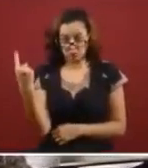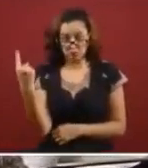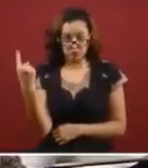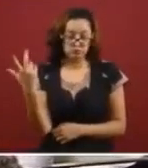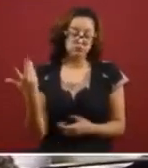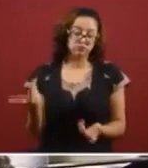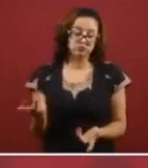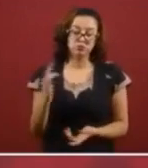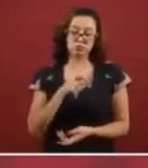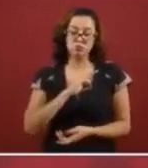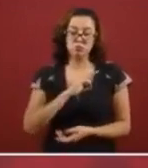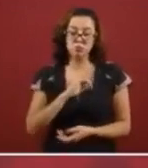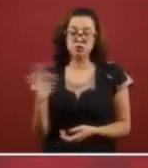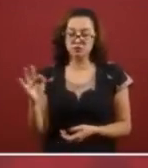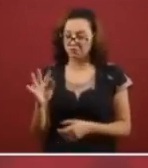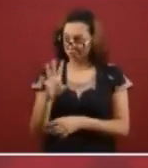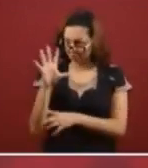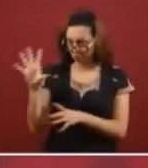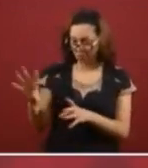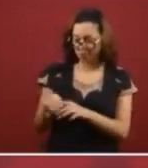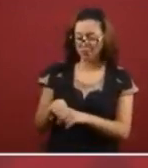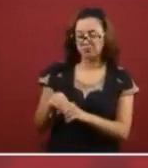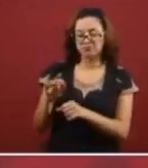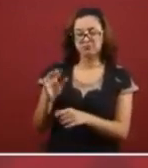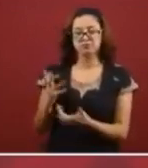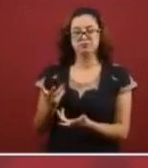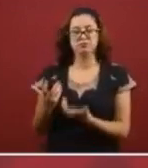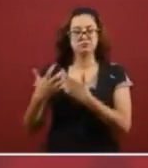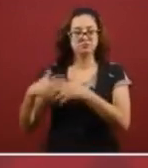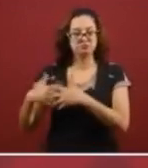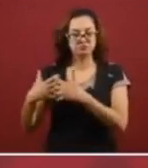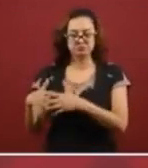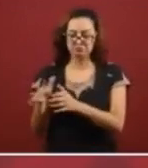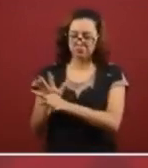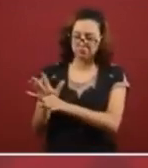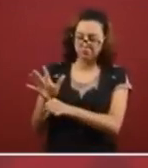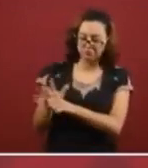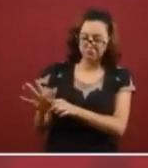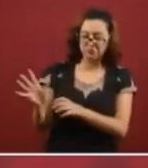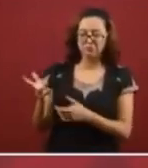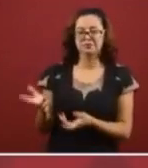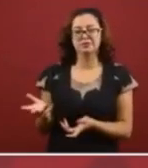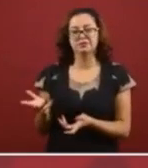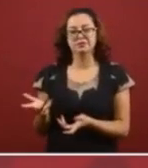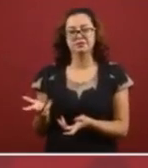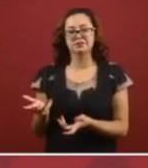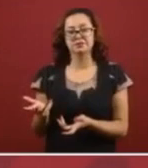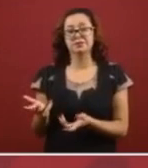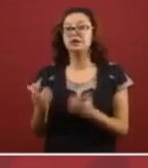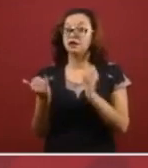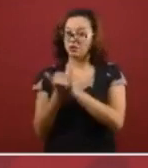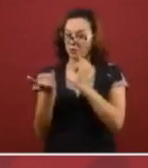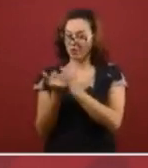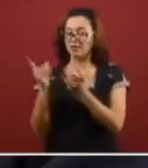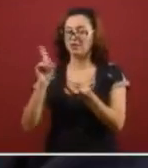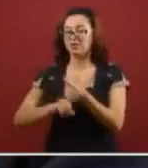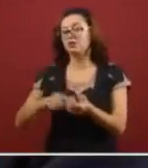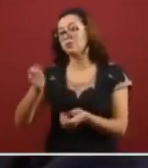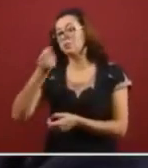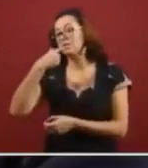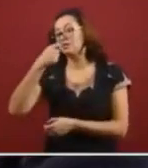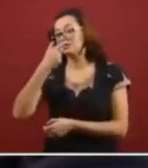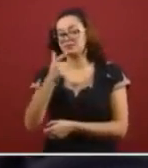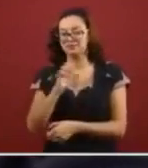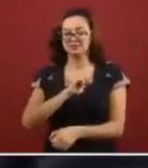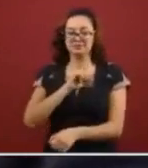hay equipo para eso. There is equipment for that. Que significa también un medicamento, which means no also es,